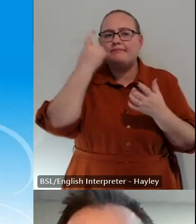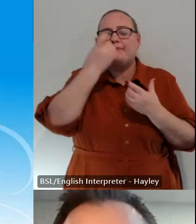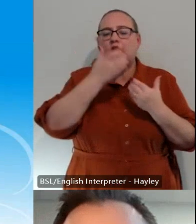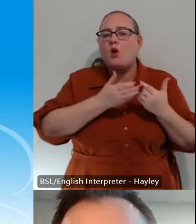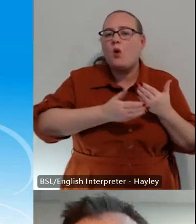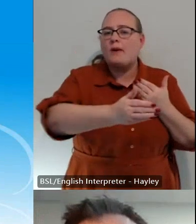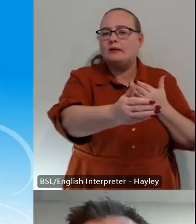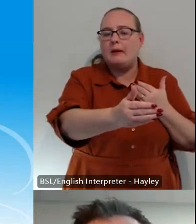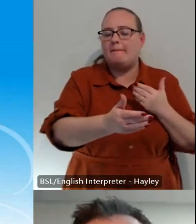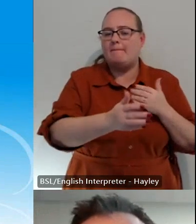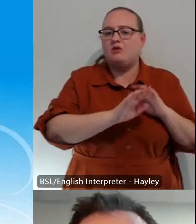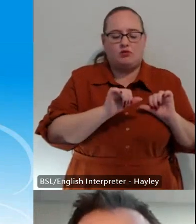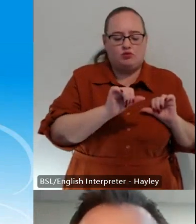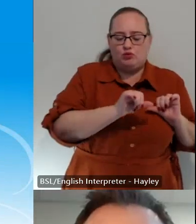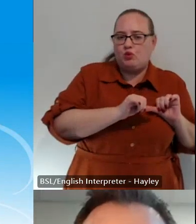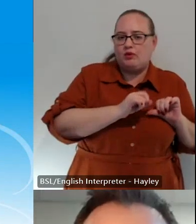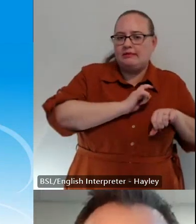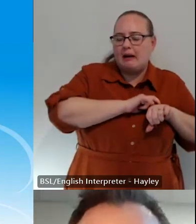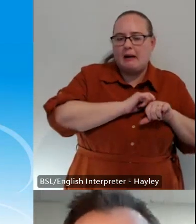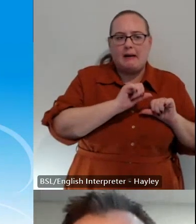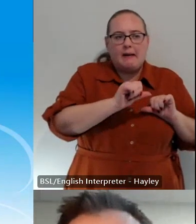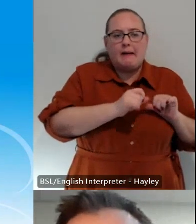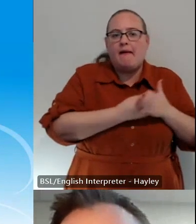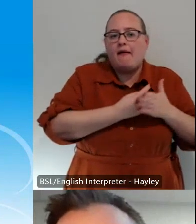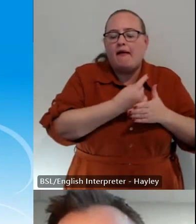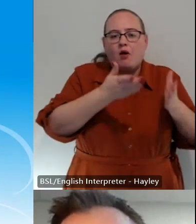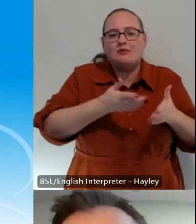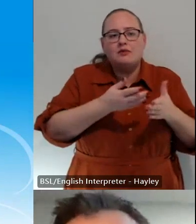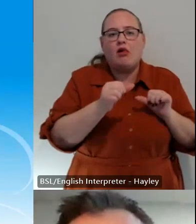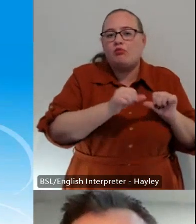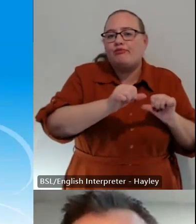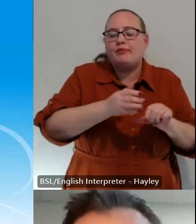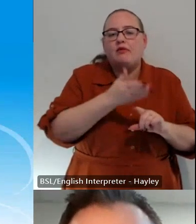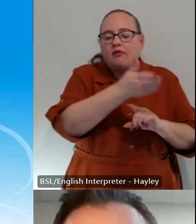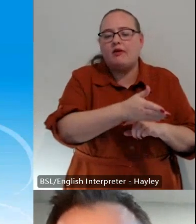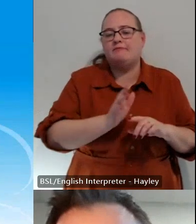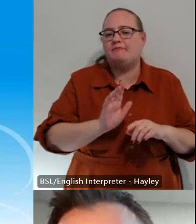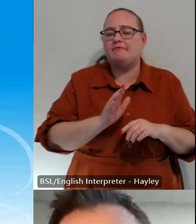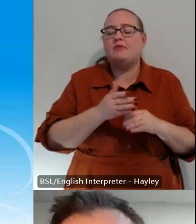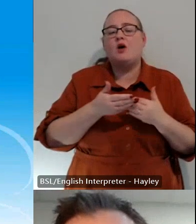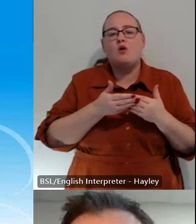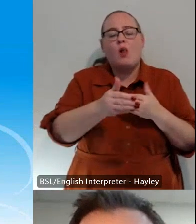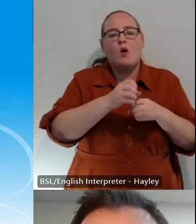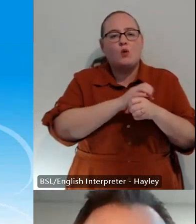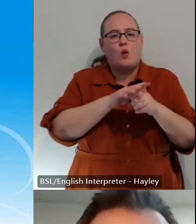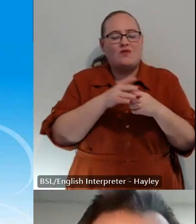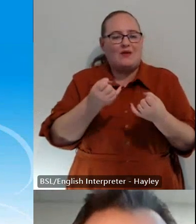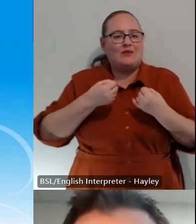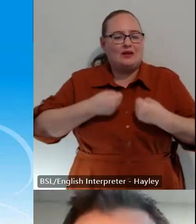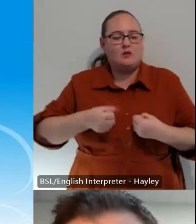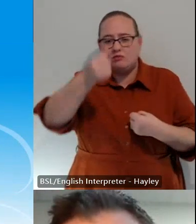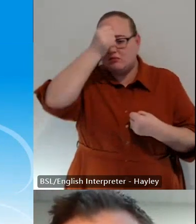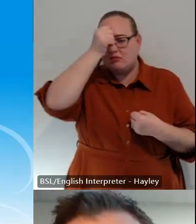numbers. It's not just about kids going to hospital. We know about long COVID, but there are other long-term health problems caused by these infections that have